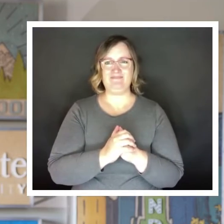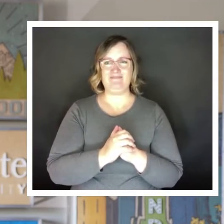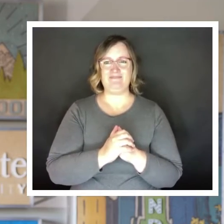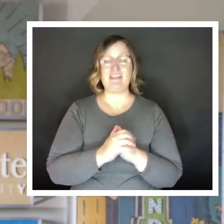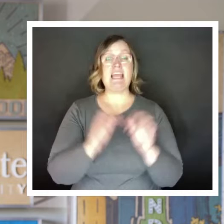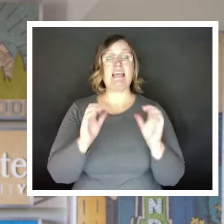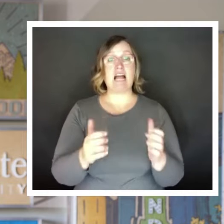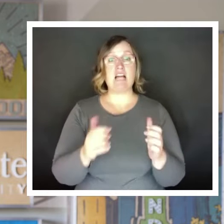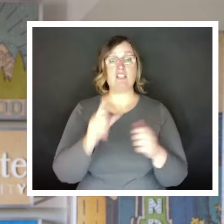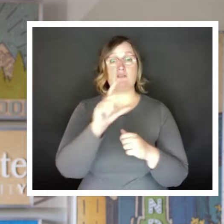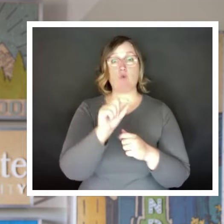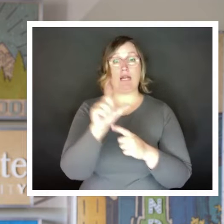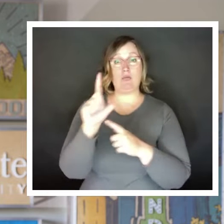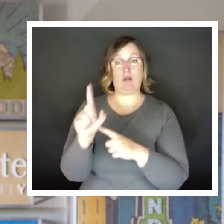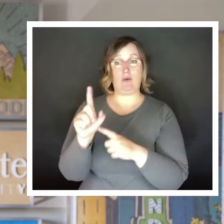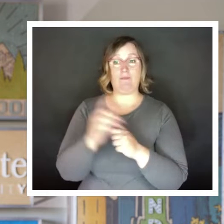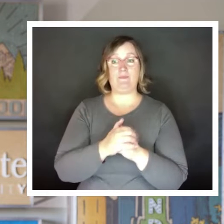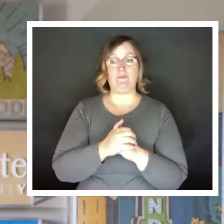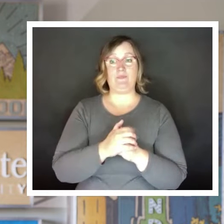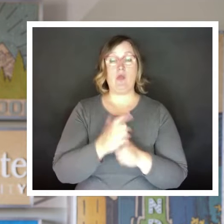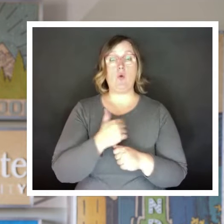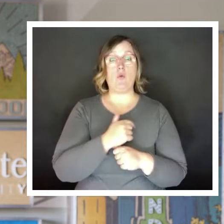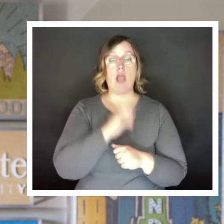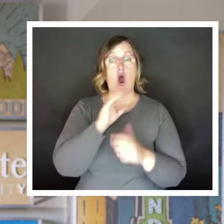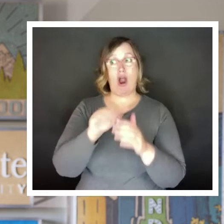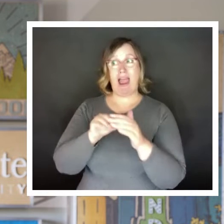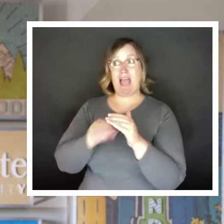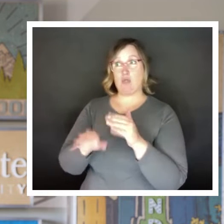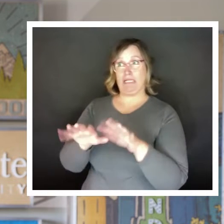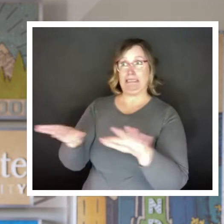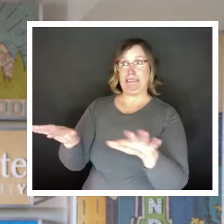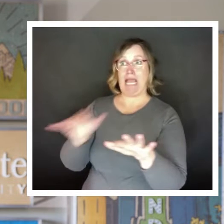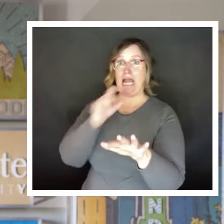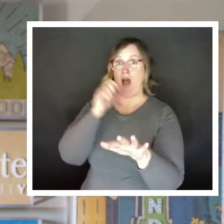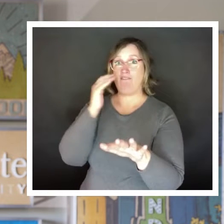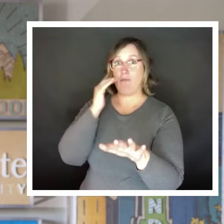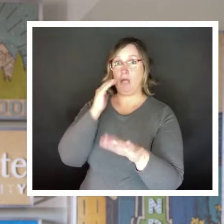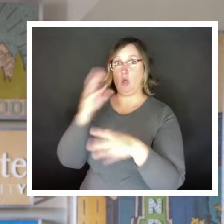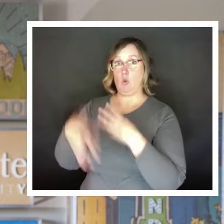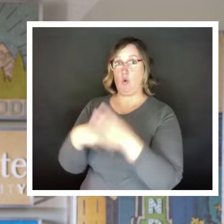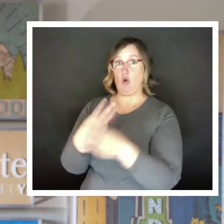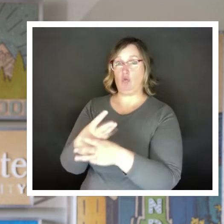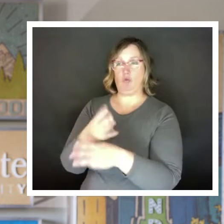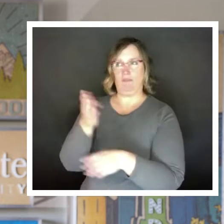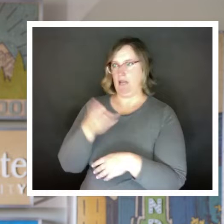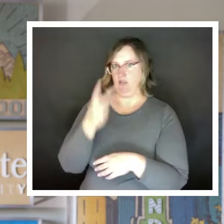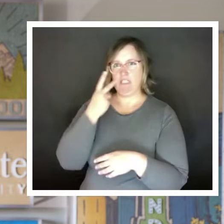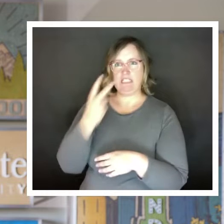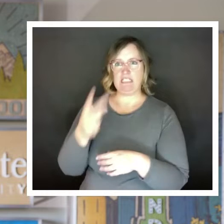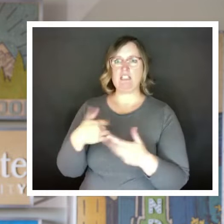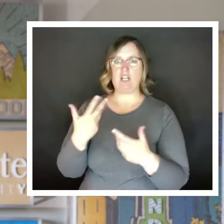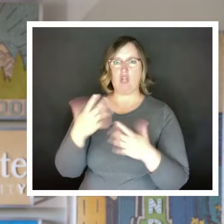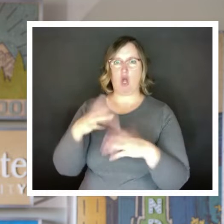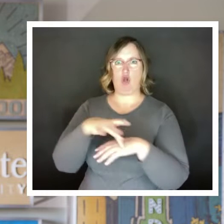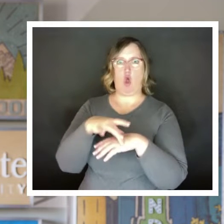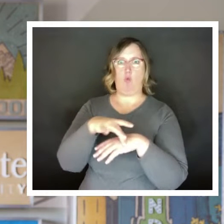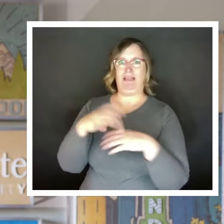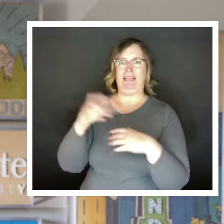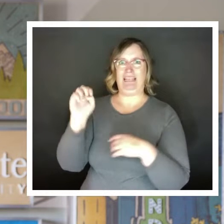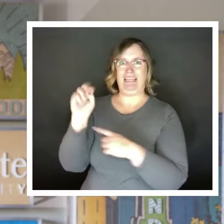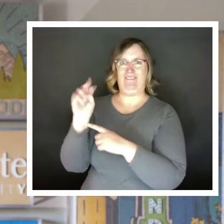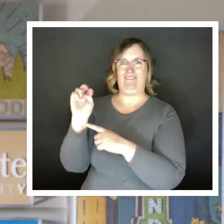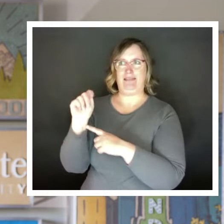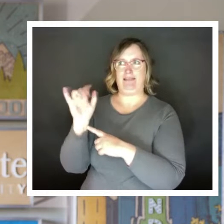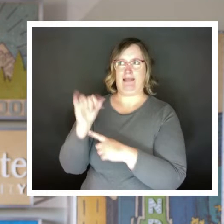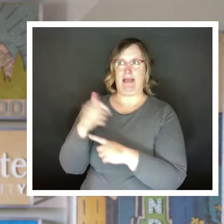Class of 2021, we are entering an unfamiliar world. We have never seen such a global event like this pandemic